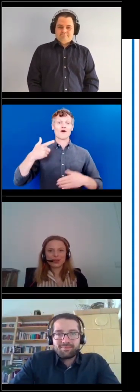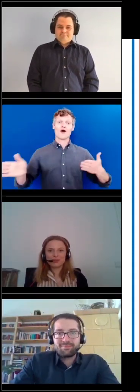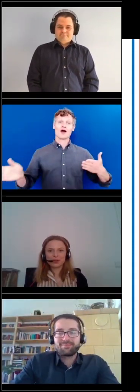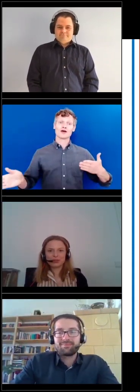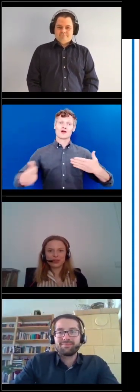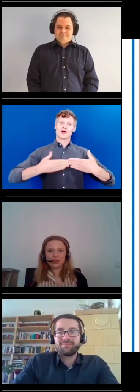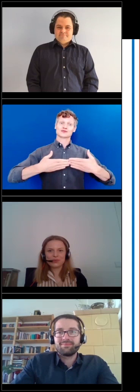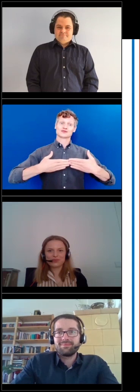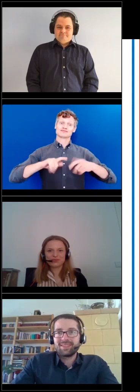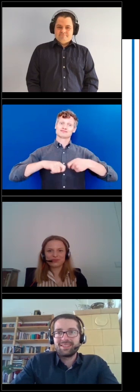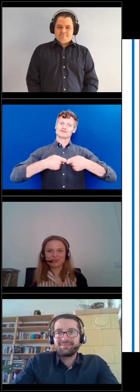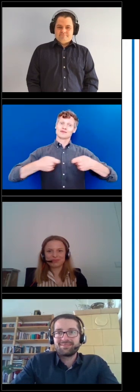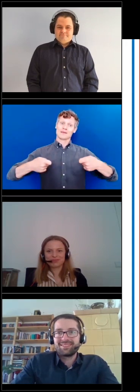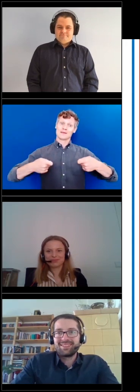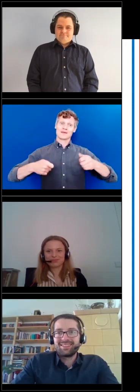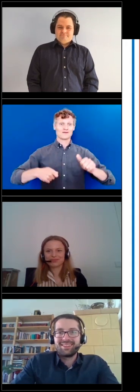So yeah, over to you.